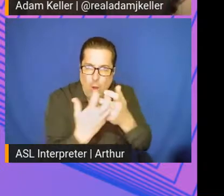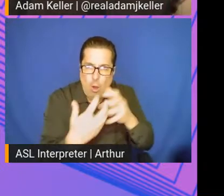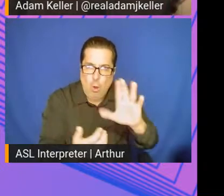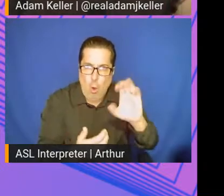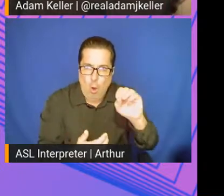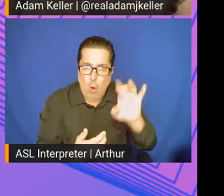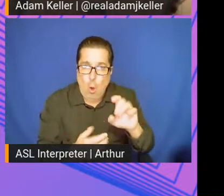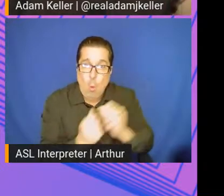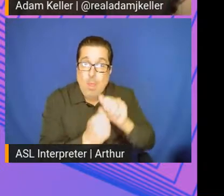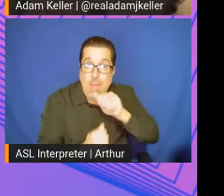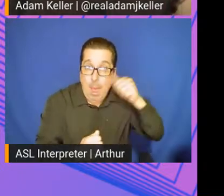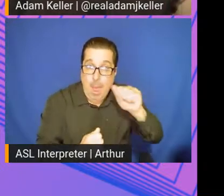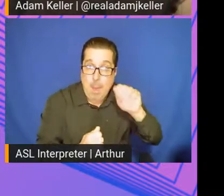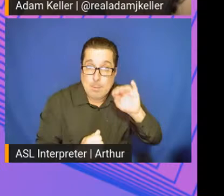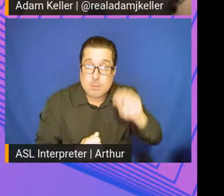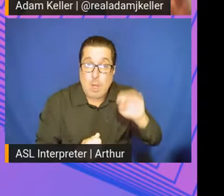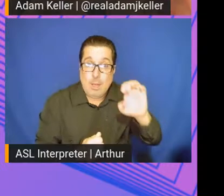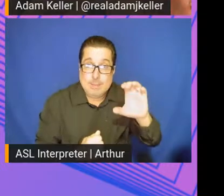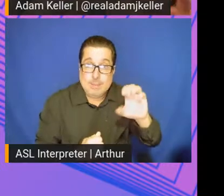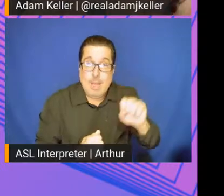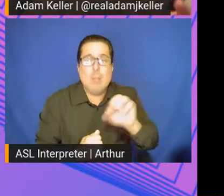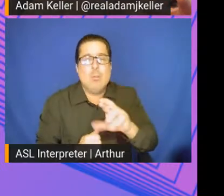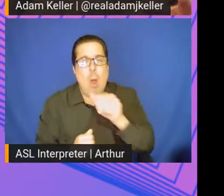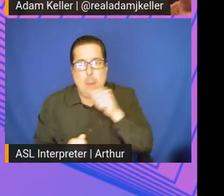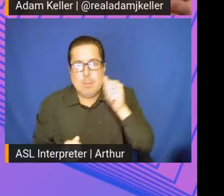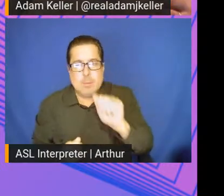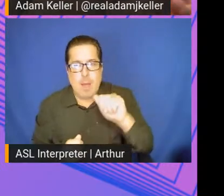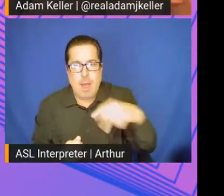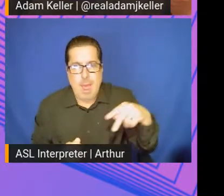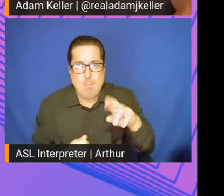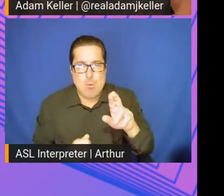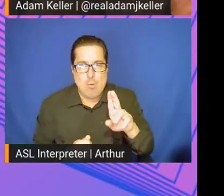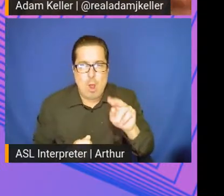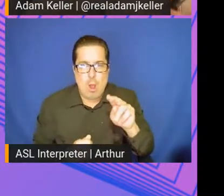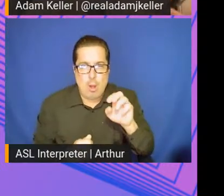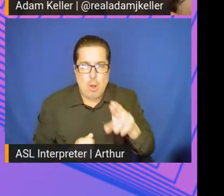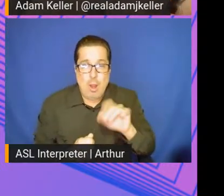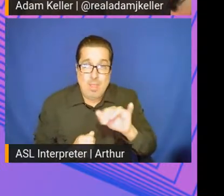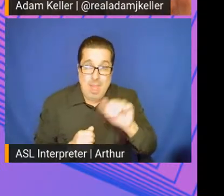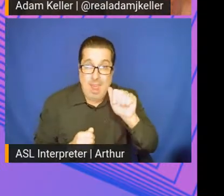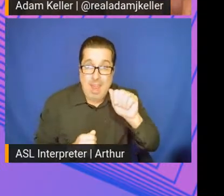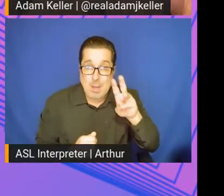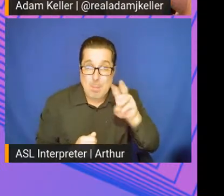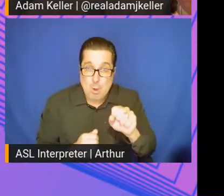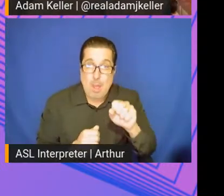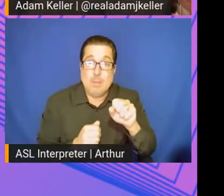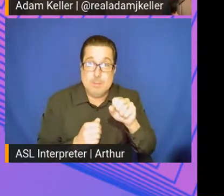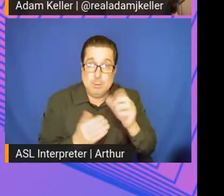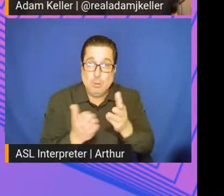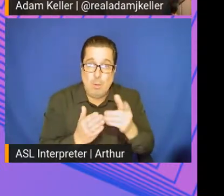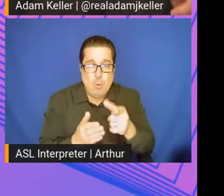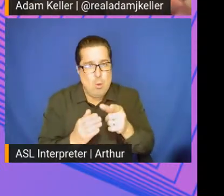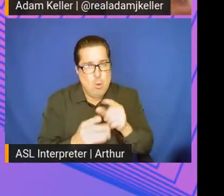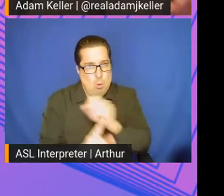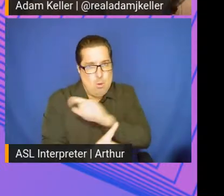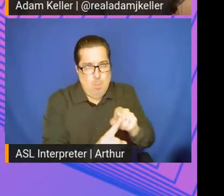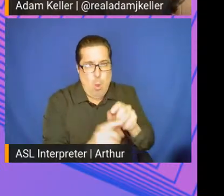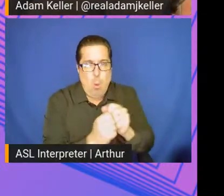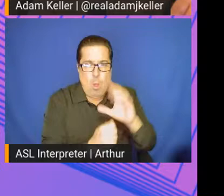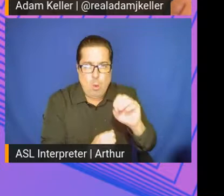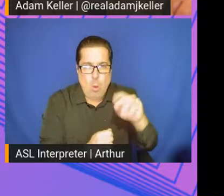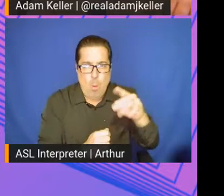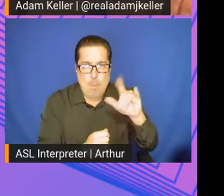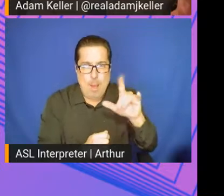Amazon ECS or AWS App Runner. So those are the only two AWS services that you would deploy to. With Copilot CLI, Docker Compose